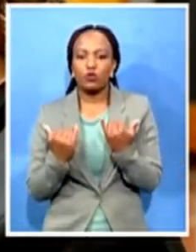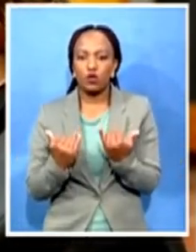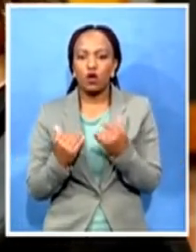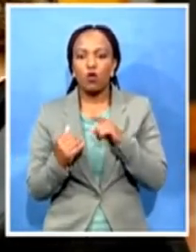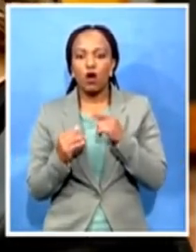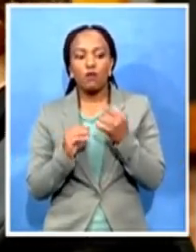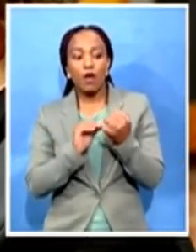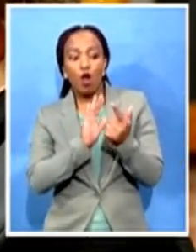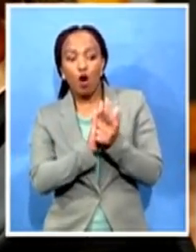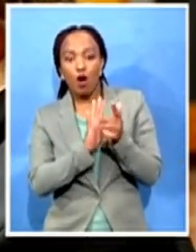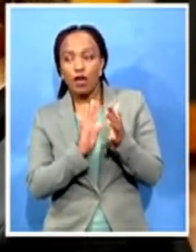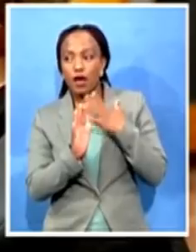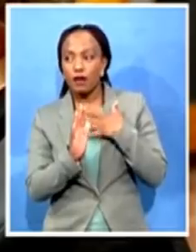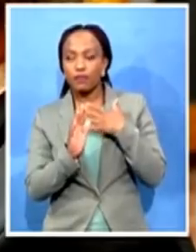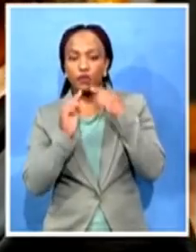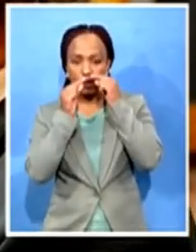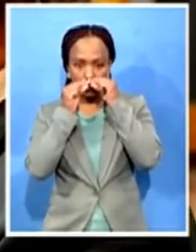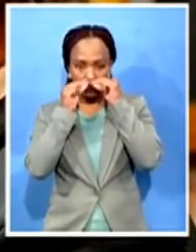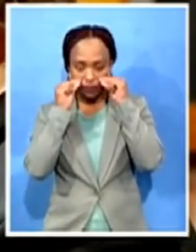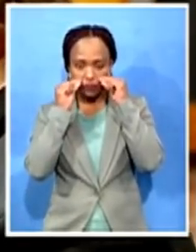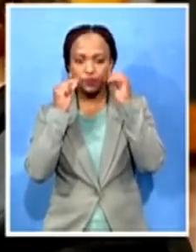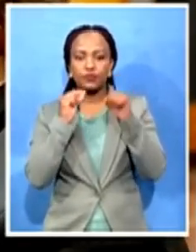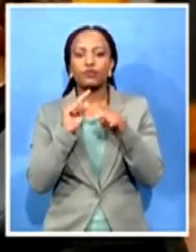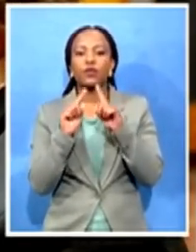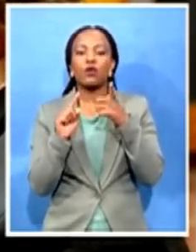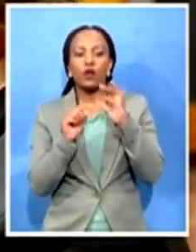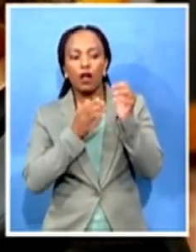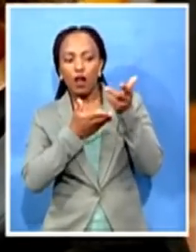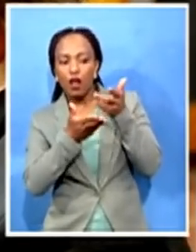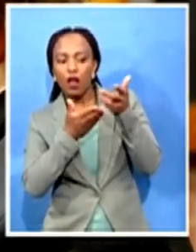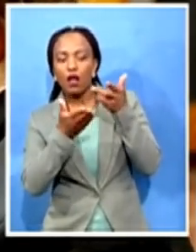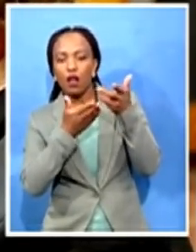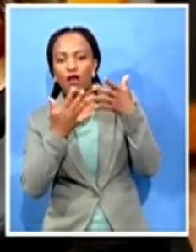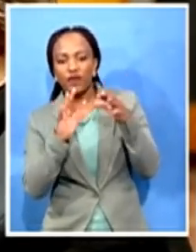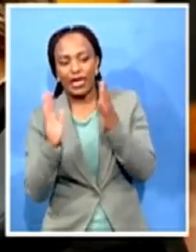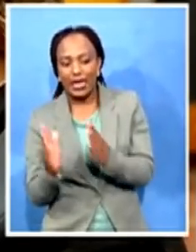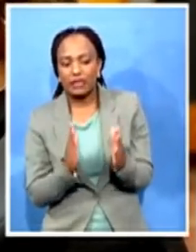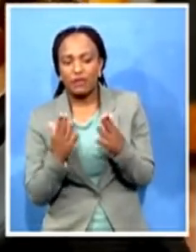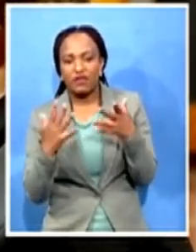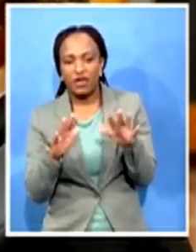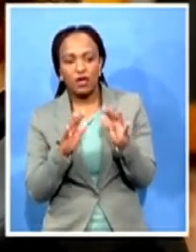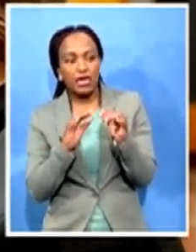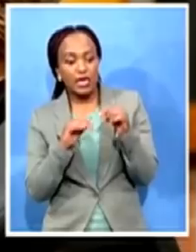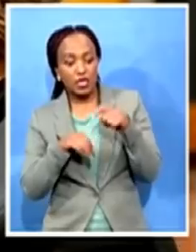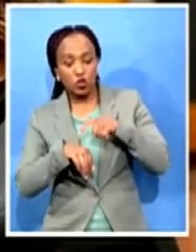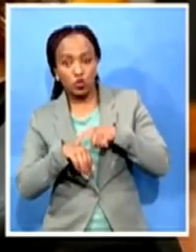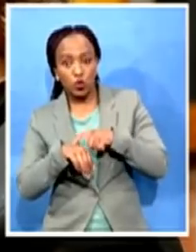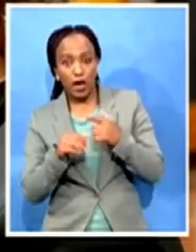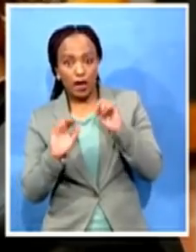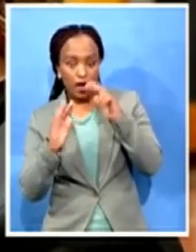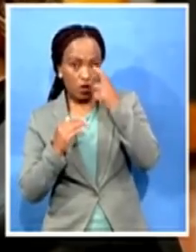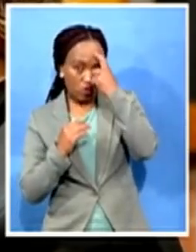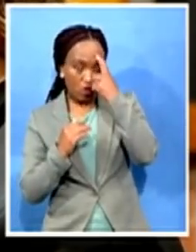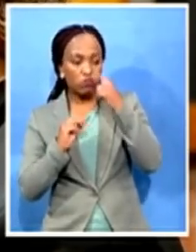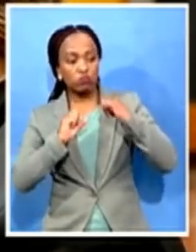Captain Nevin. We spoke to each other. We made all the arrangements, and exactly at 8 o'clock this morning, by agreement, we handed ourselves